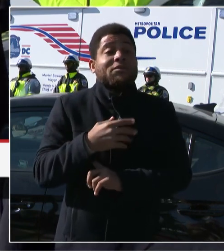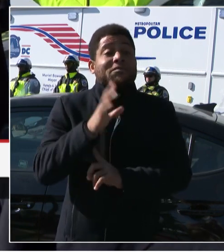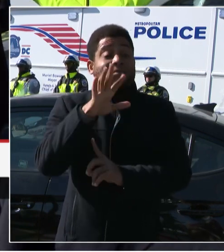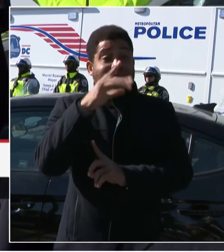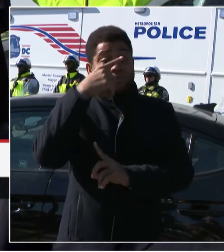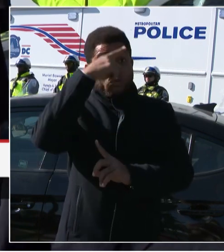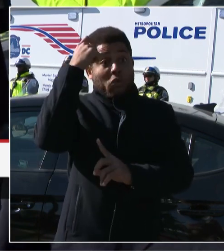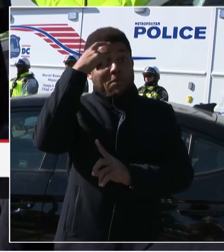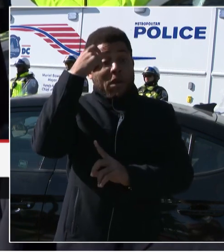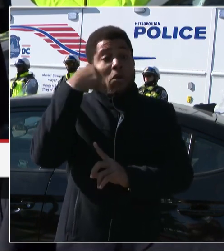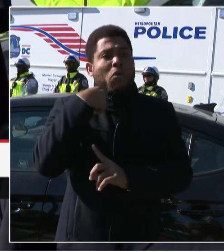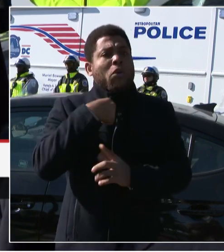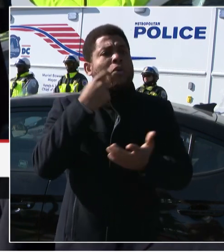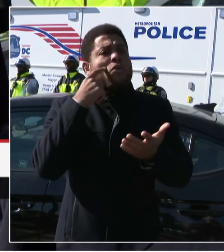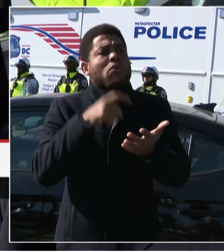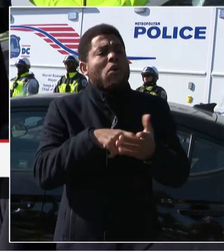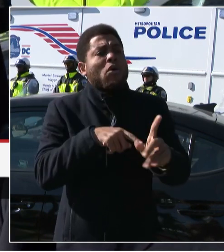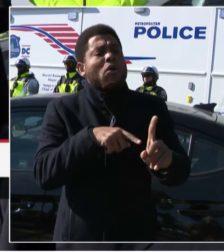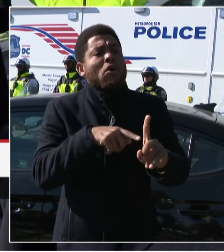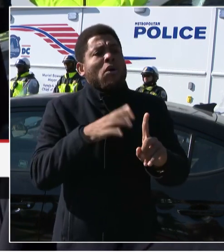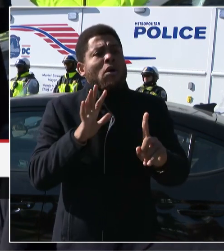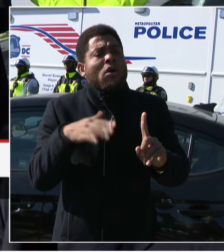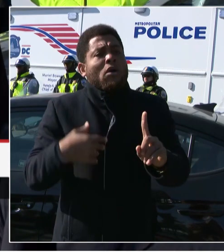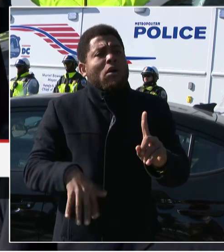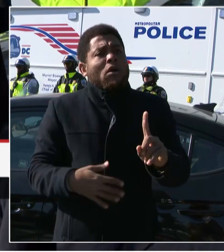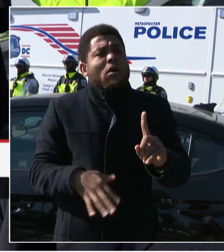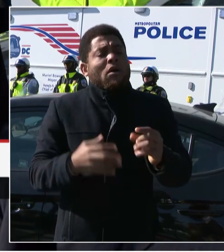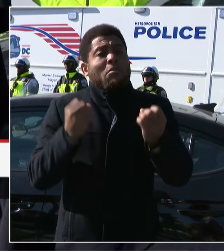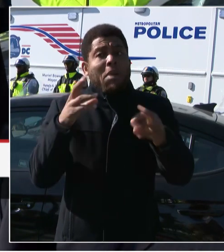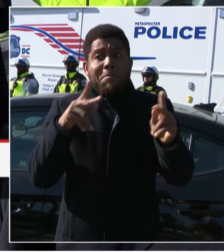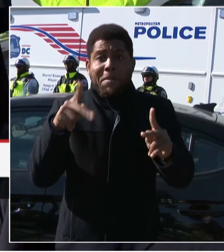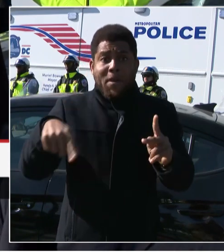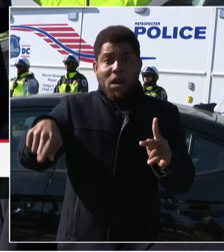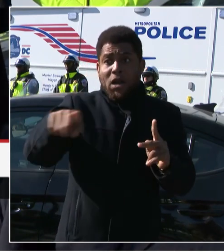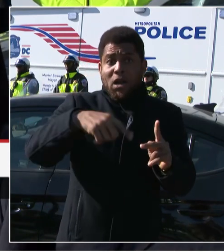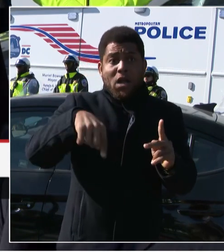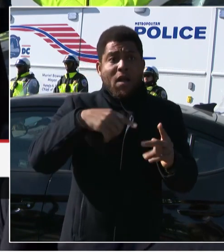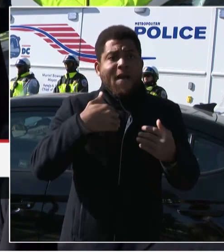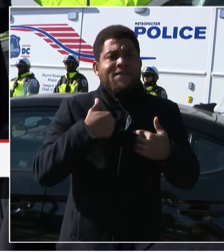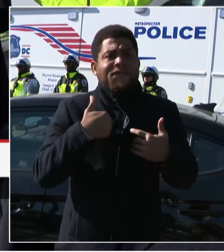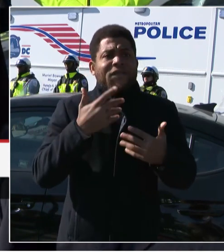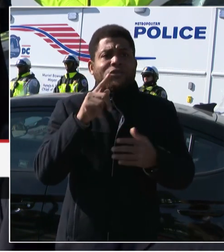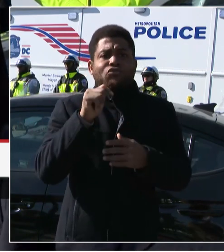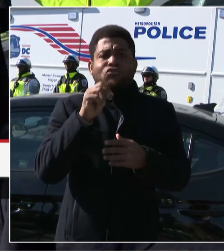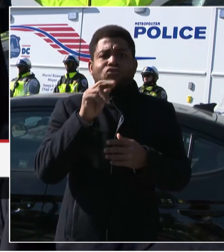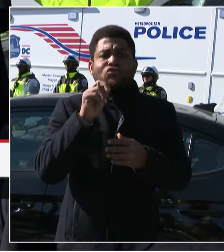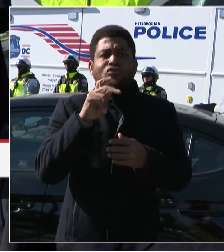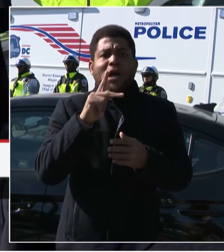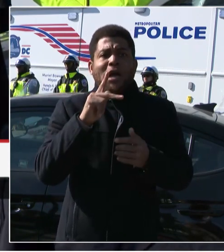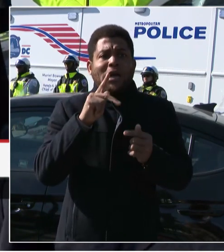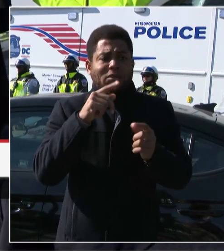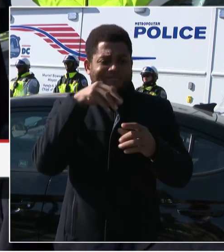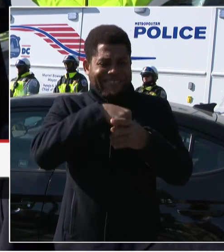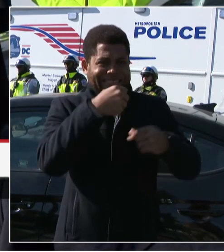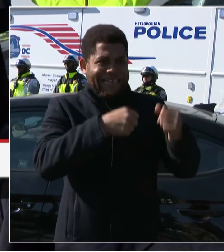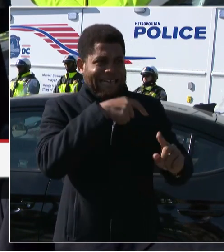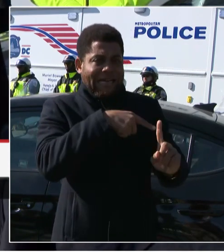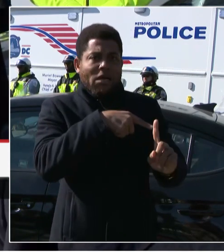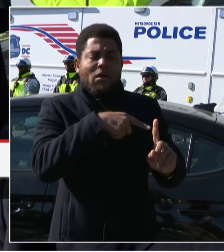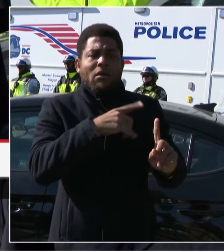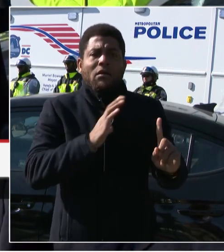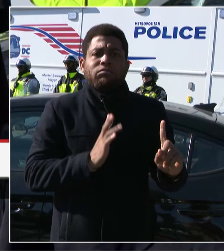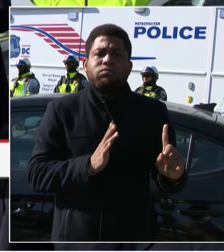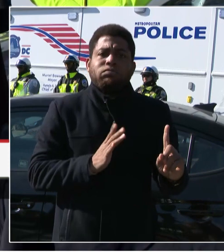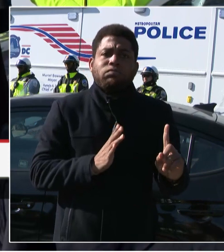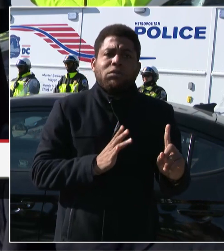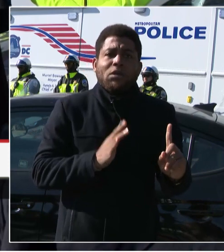in the number of people that had a tracking device like an Apple AirTag in their vehicle. Those tracking devices allowed us to